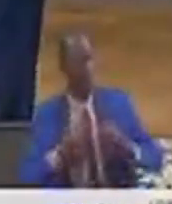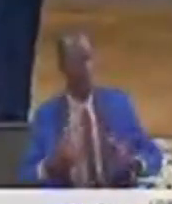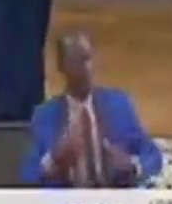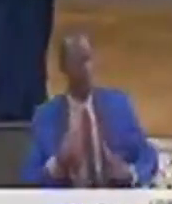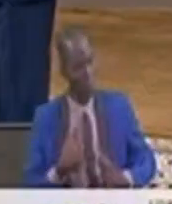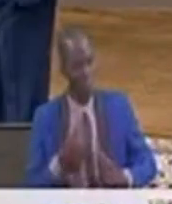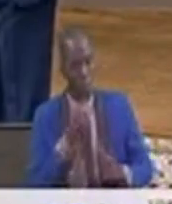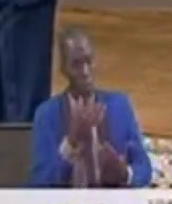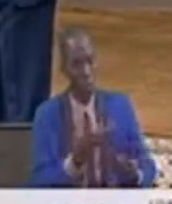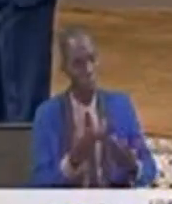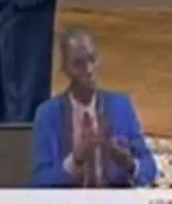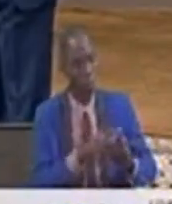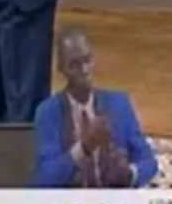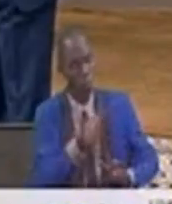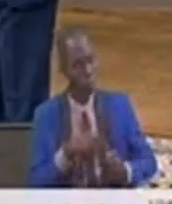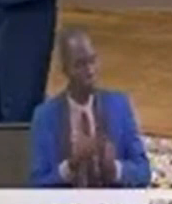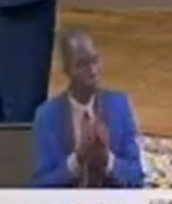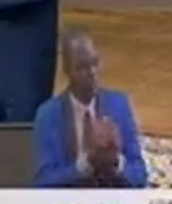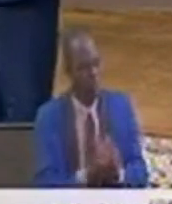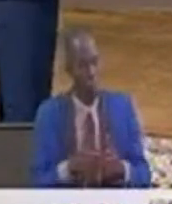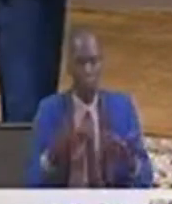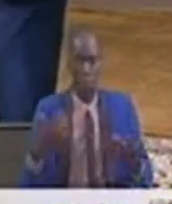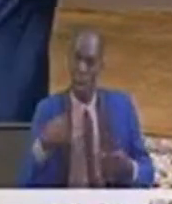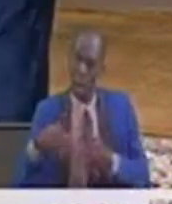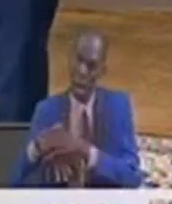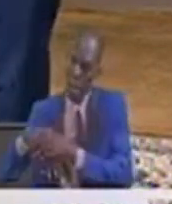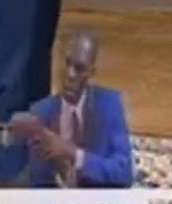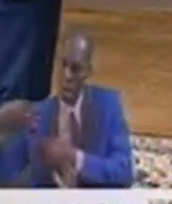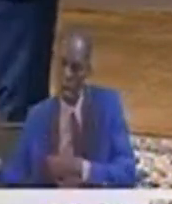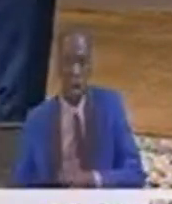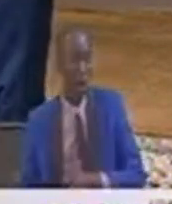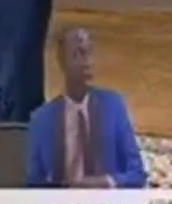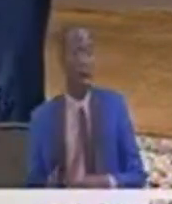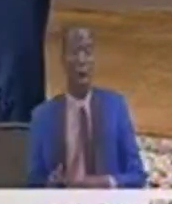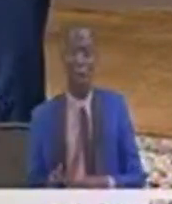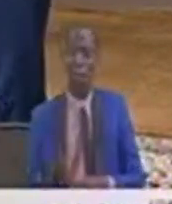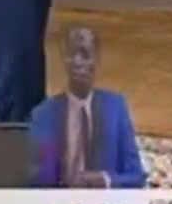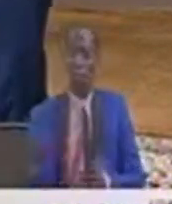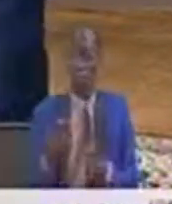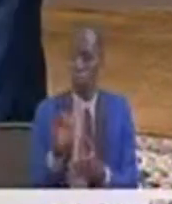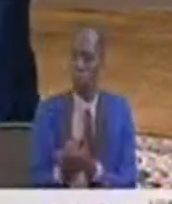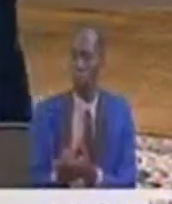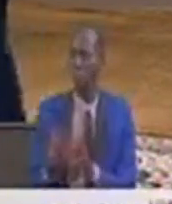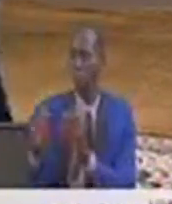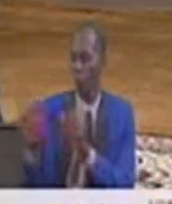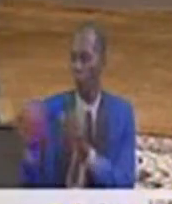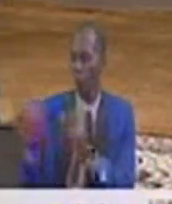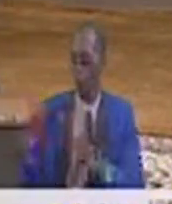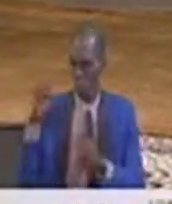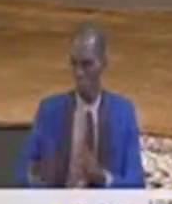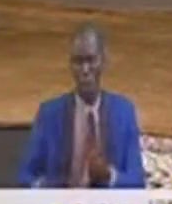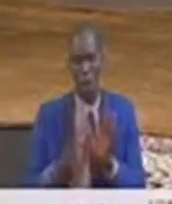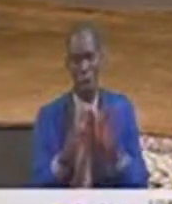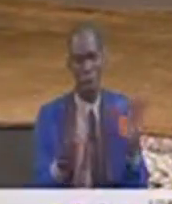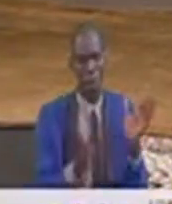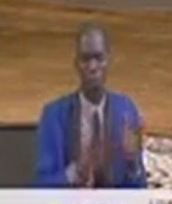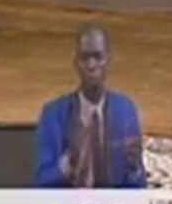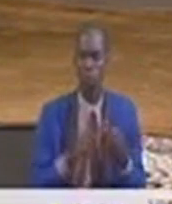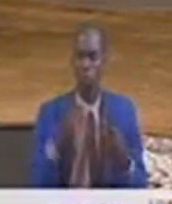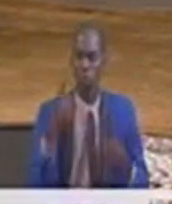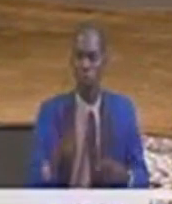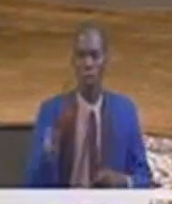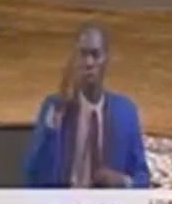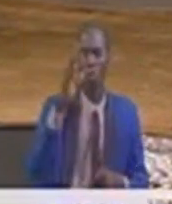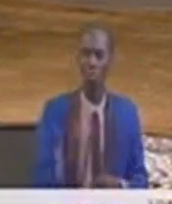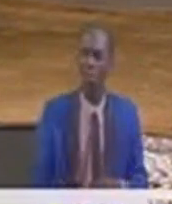pushed her out. The word of God is saying very clearly, defraud ye not one the other, except it be